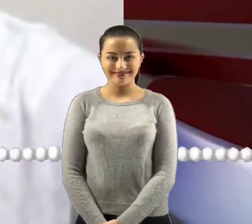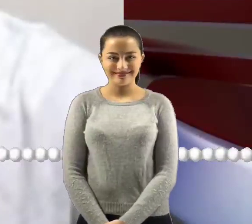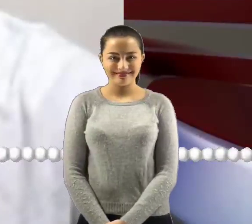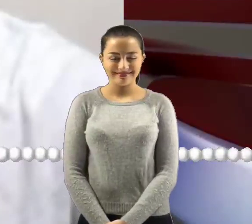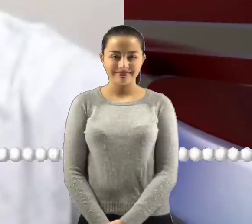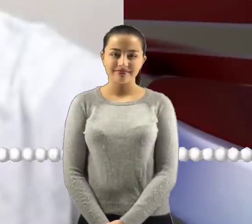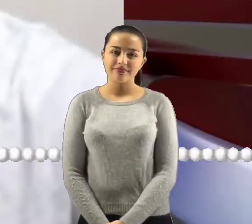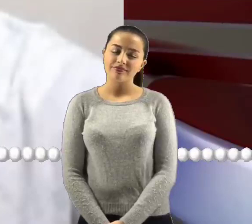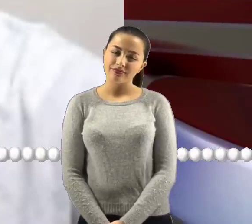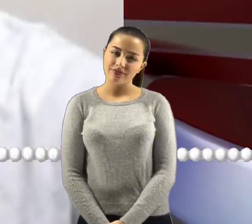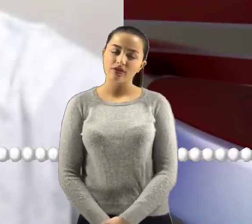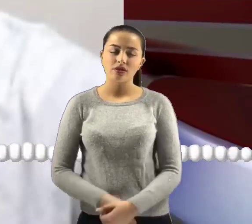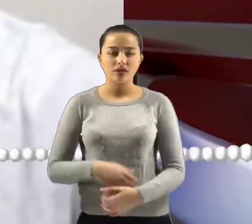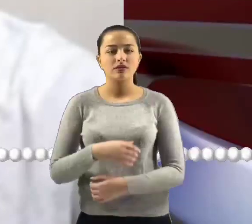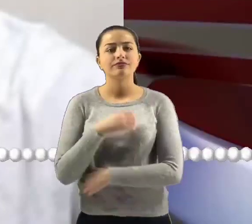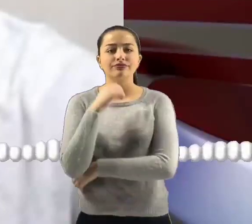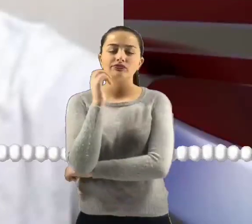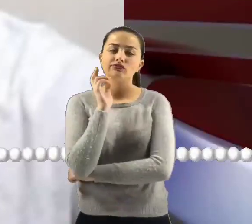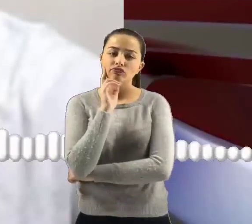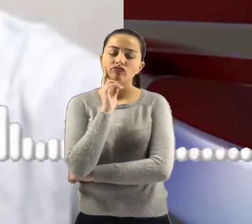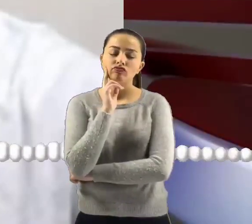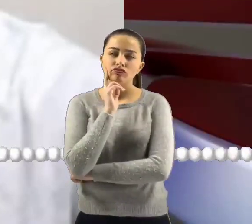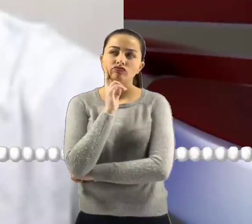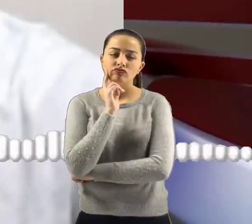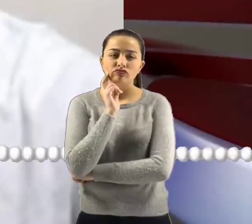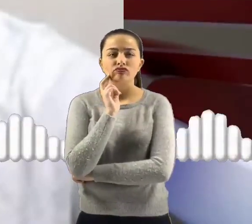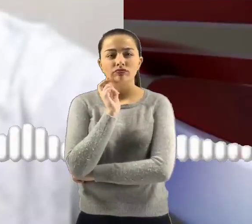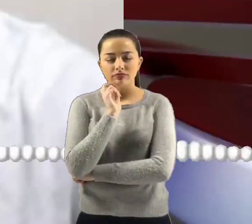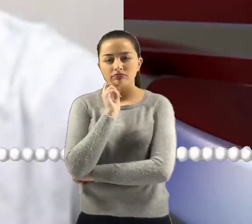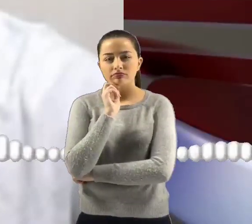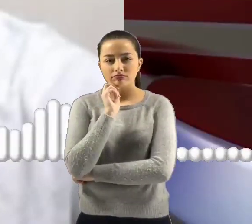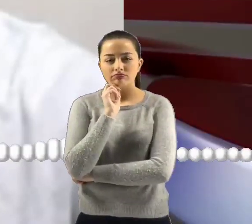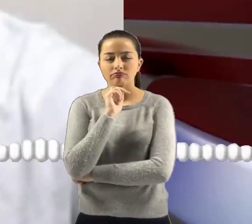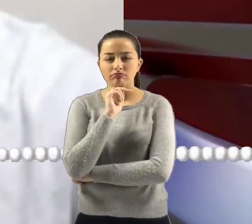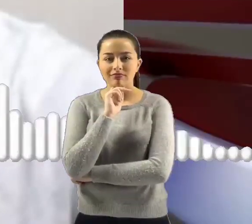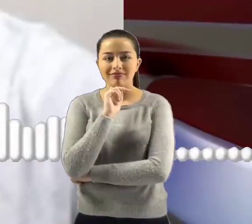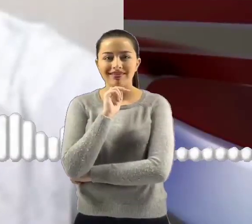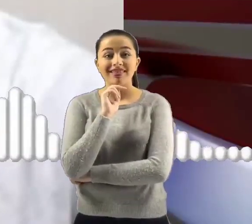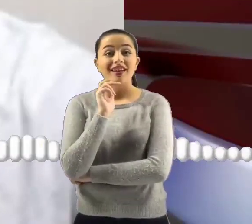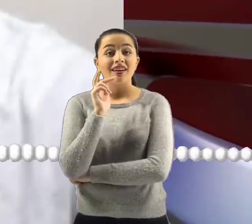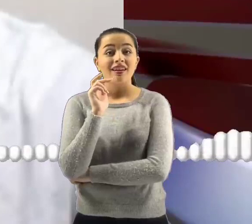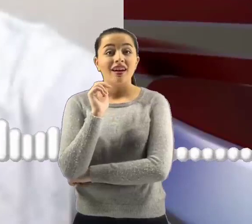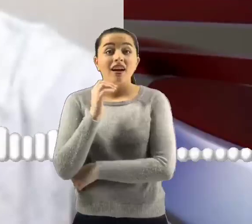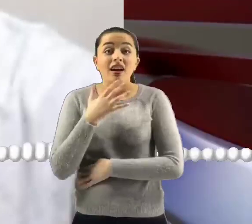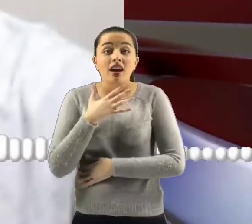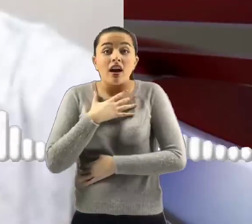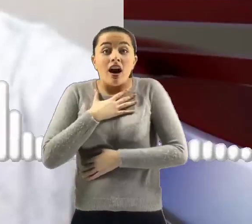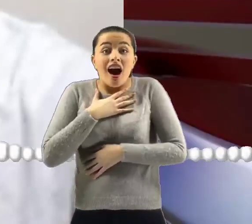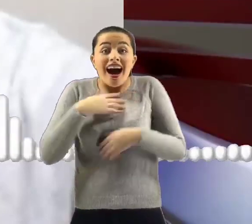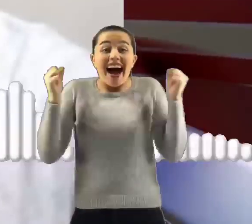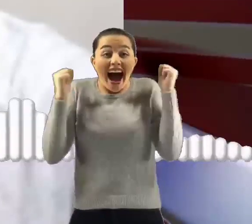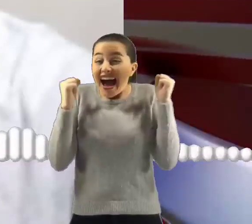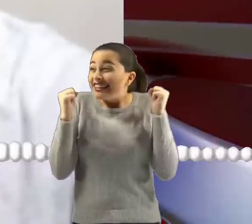aduka ya apose broadcast aye ba dalkwa no nde no nyelai. Yes, so my people,